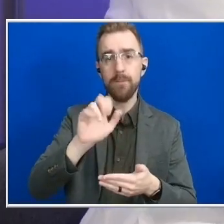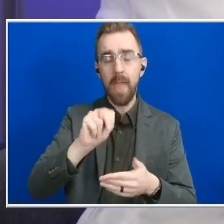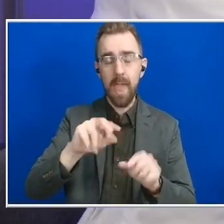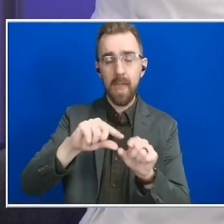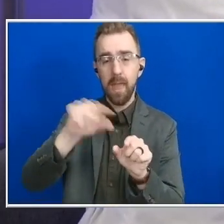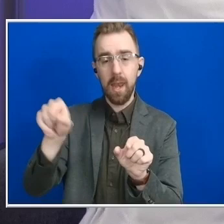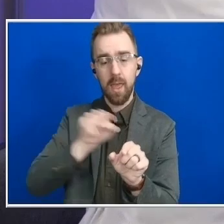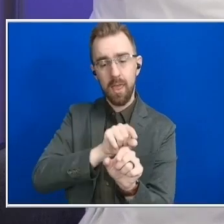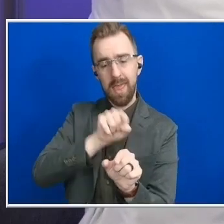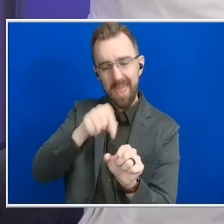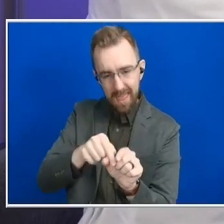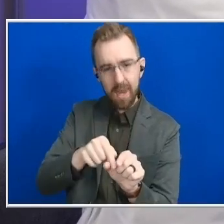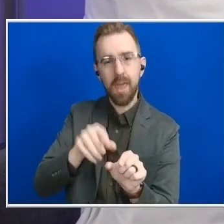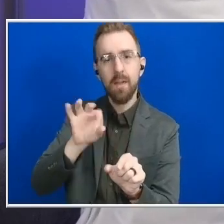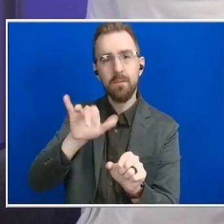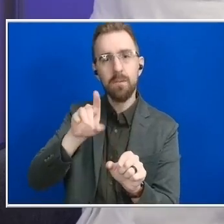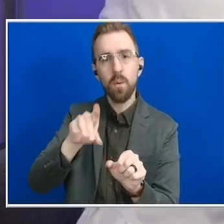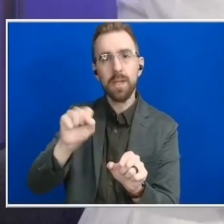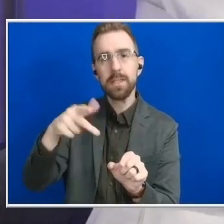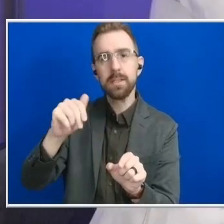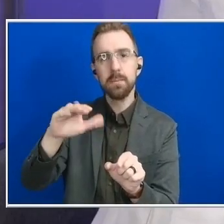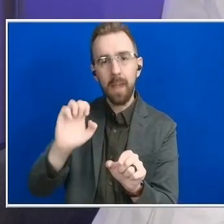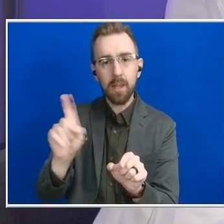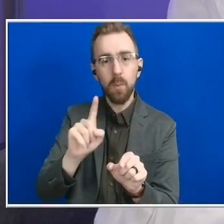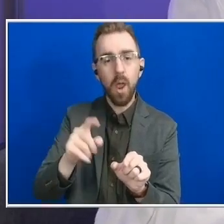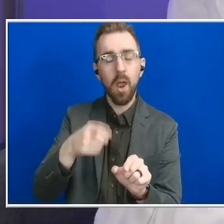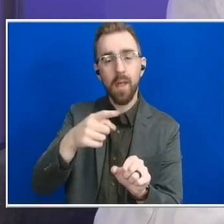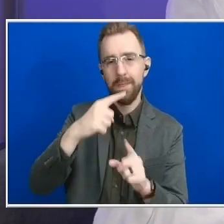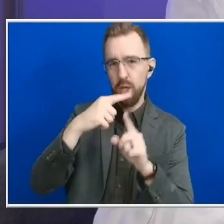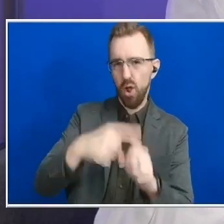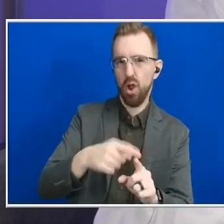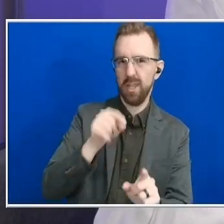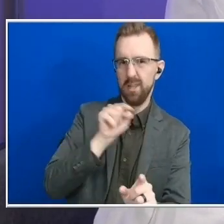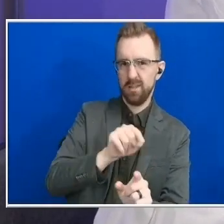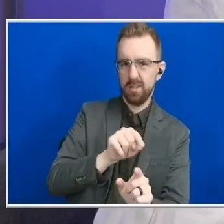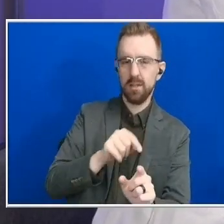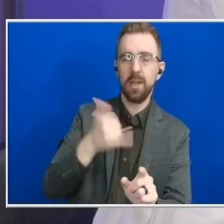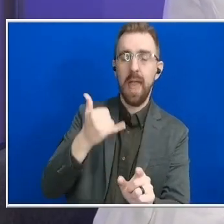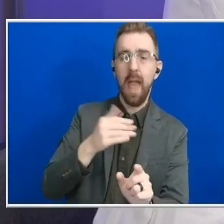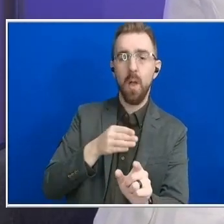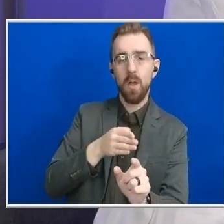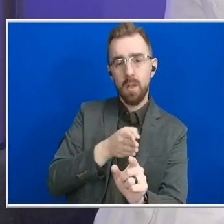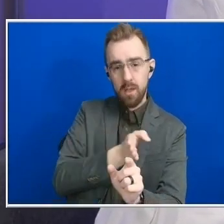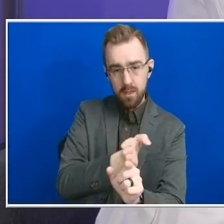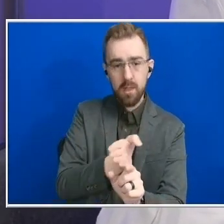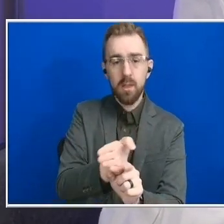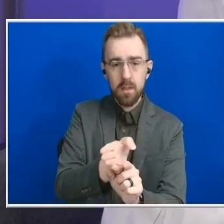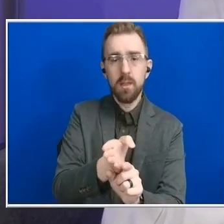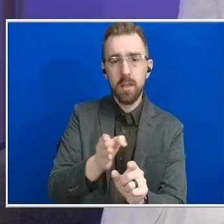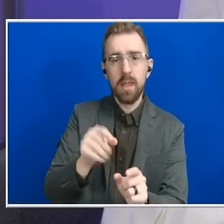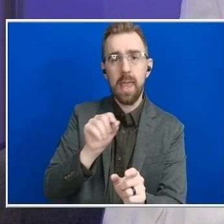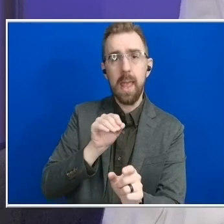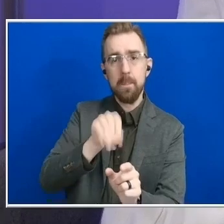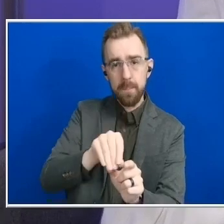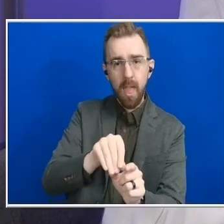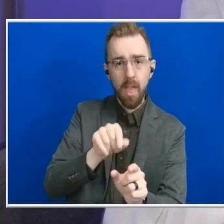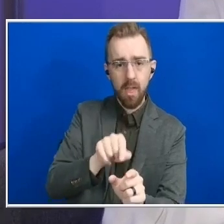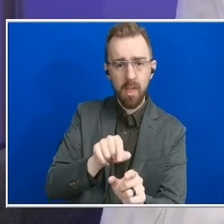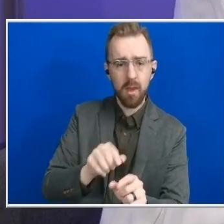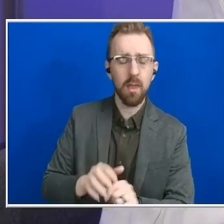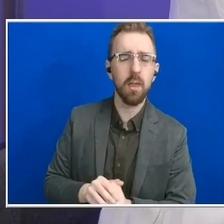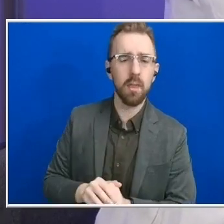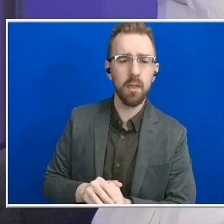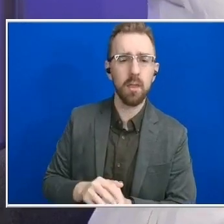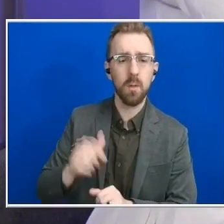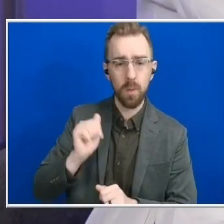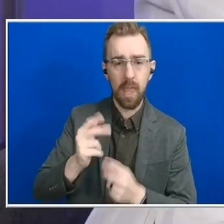is where the target is. And we are now advancing the implant that we can visualize